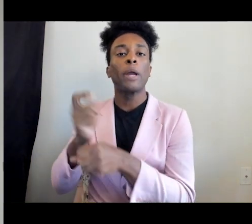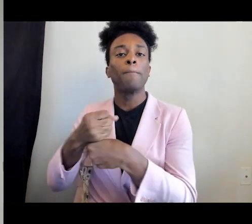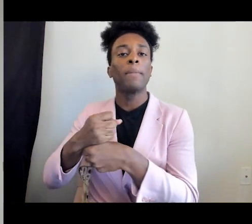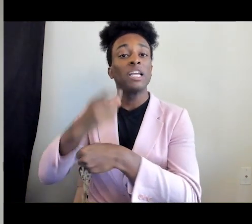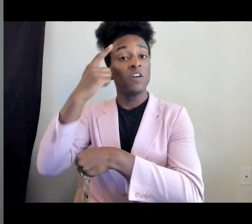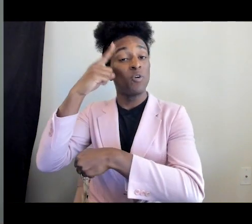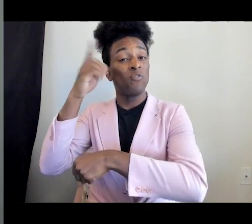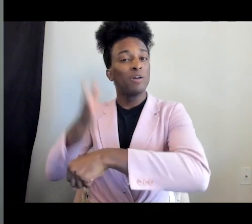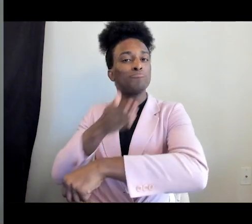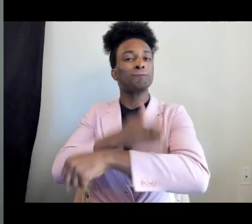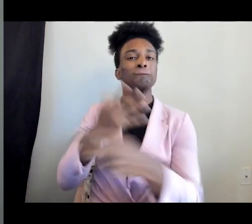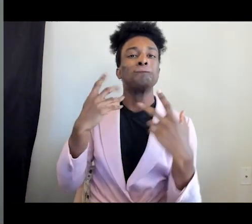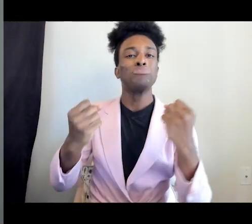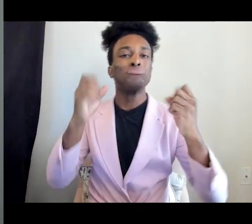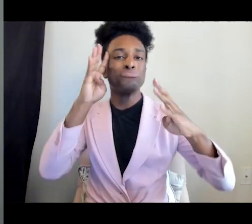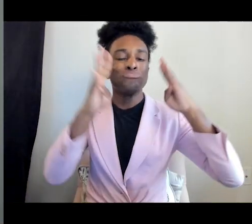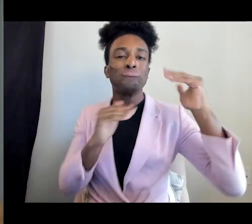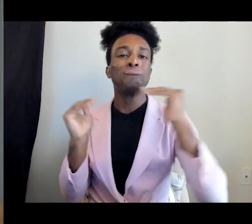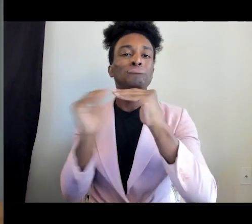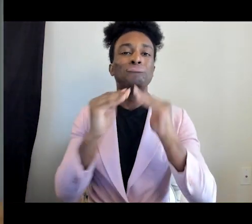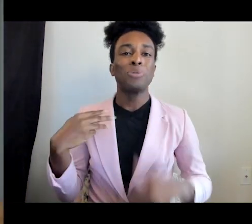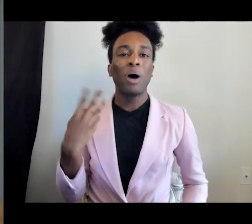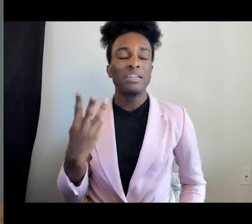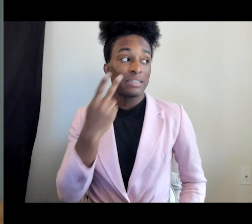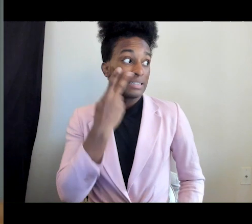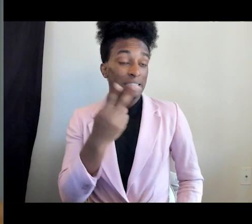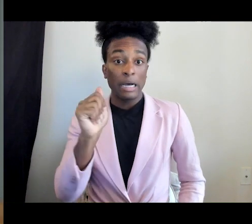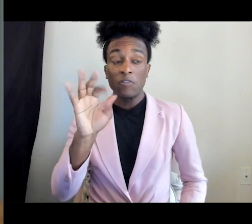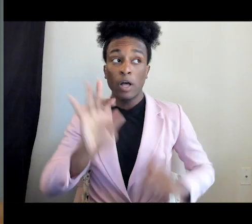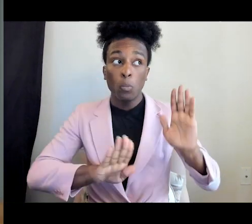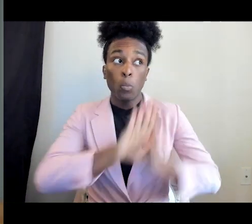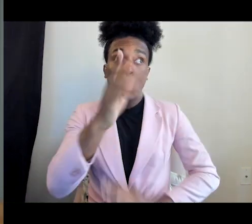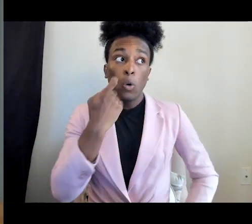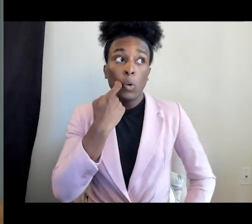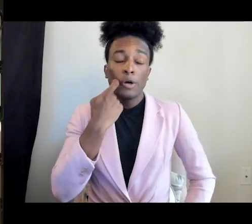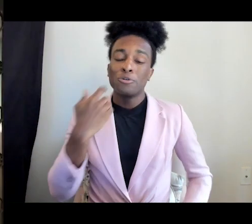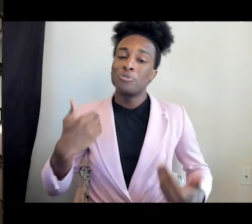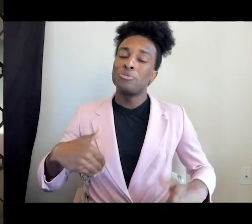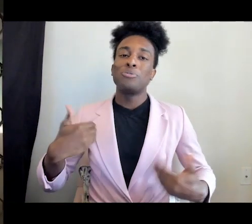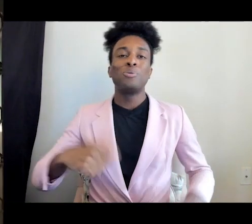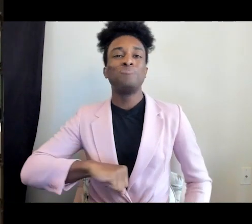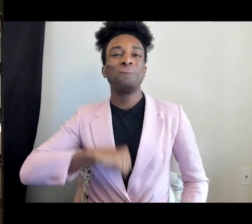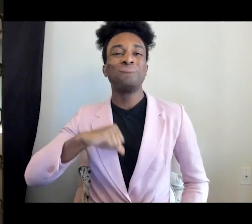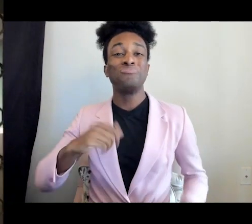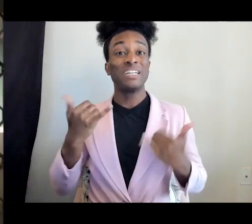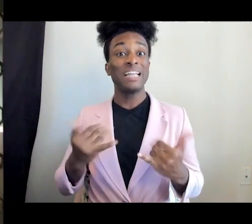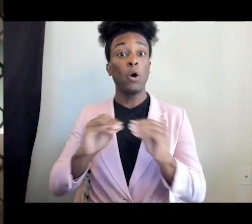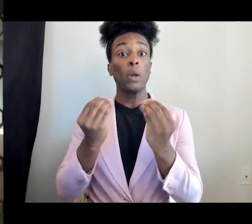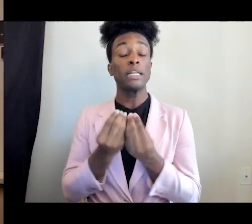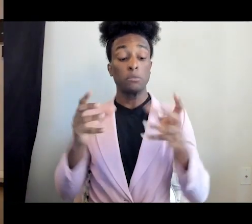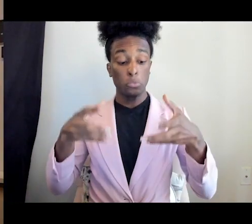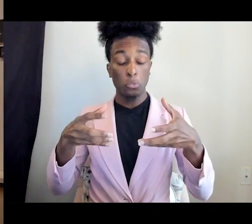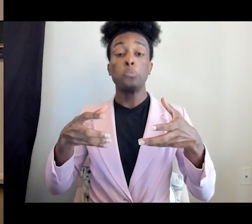creative Washington. I'm so proud of ArtsFund's growth over the past few years. It's really been exponential. And now the organization is of